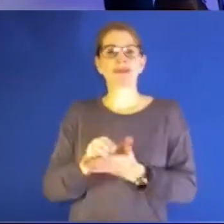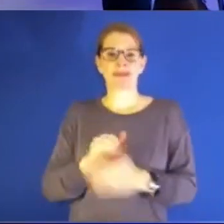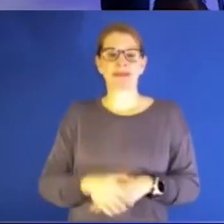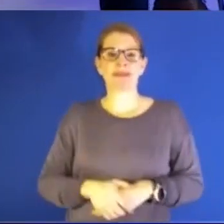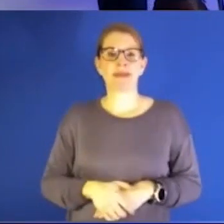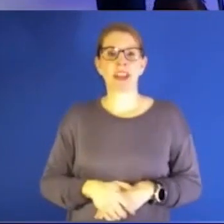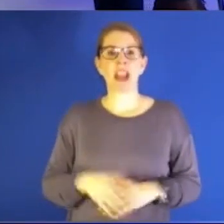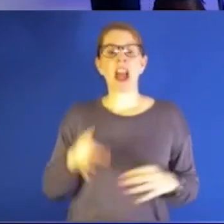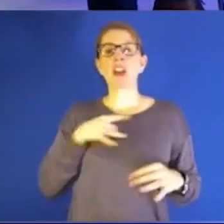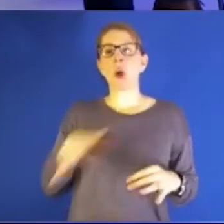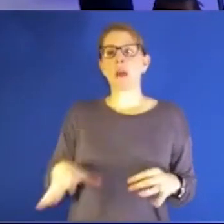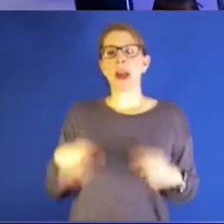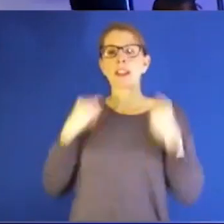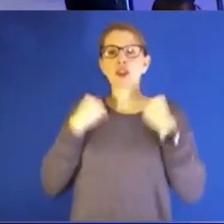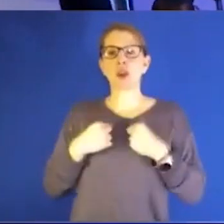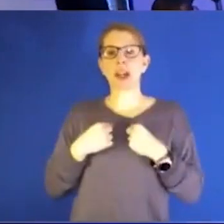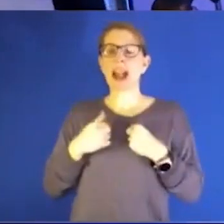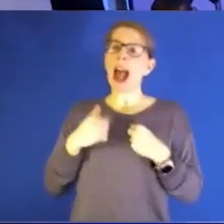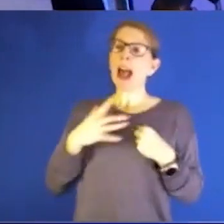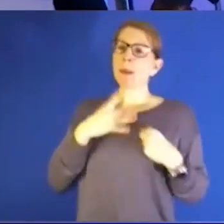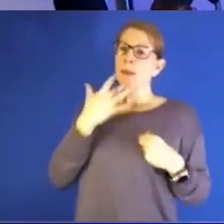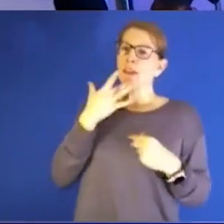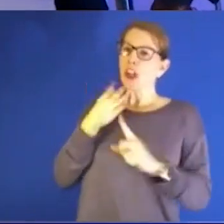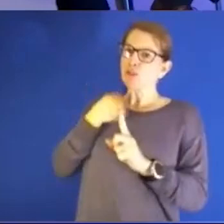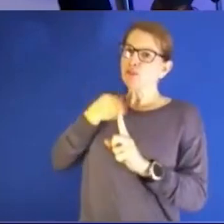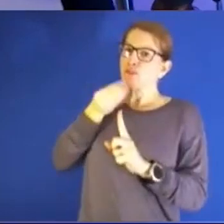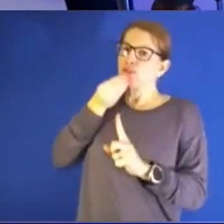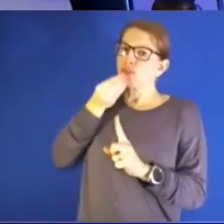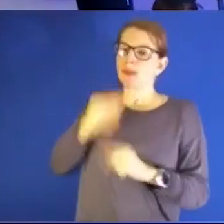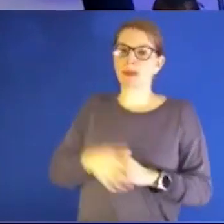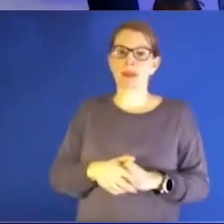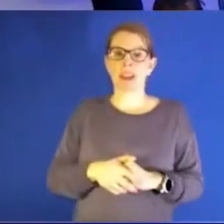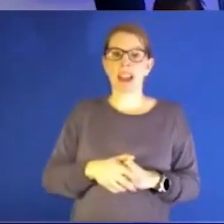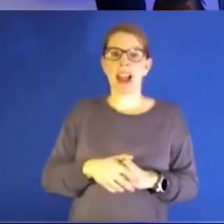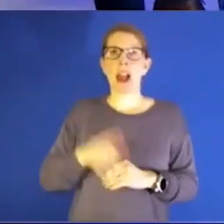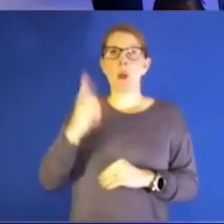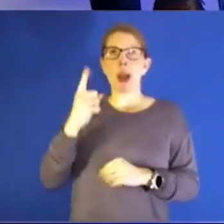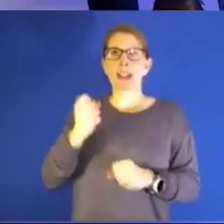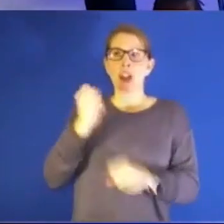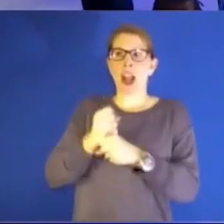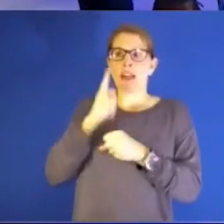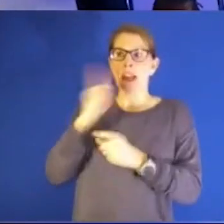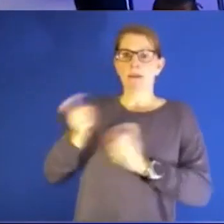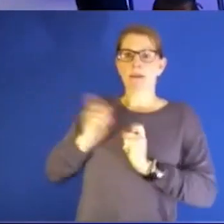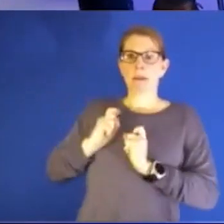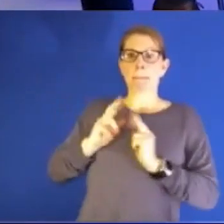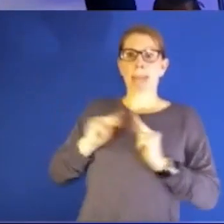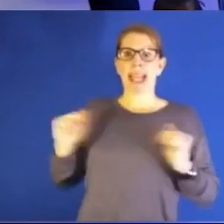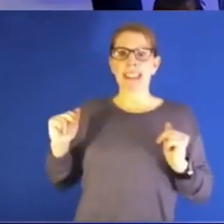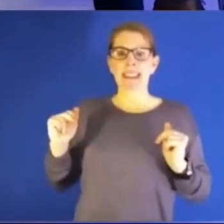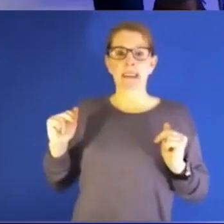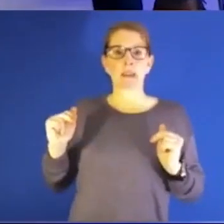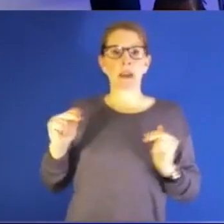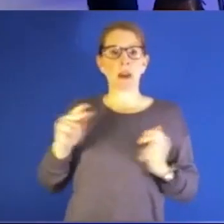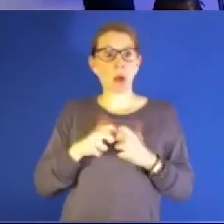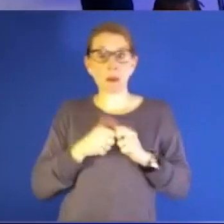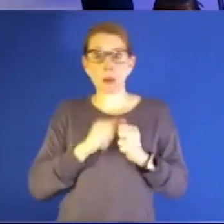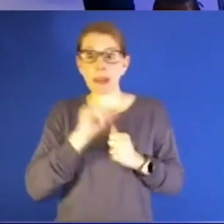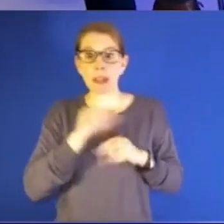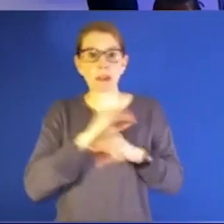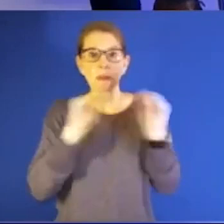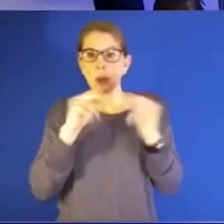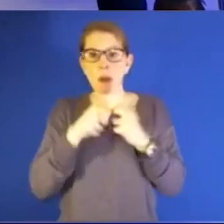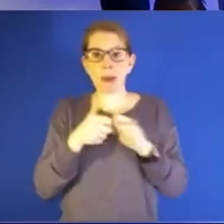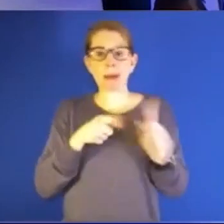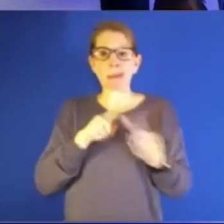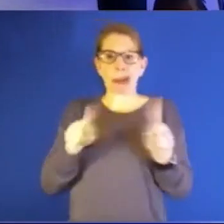I like food. Food's my thing. I actually got bacon, I think, once. Sorry. Is there a problem with that? There's zero problem, except that we have Thank a you.